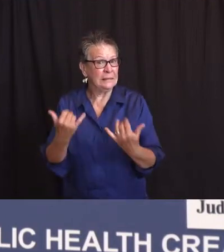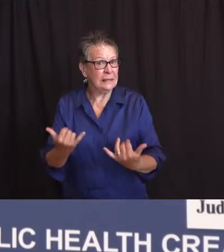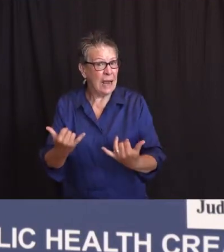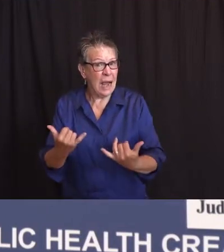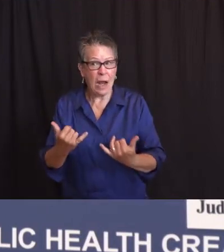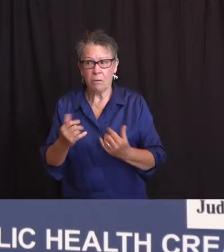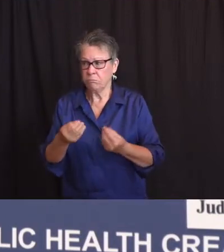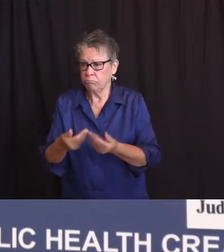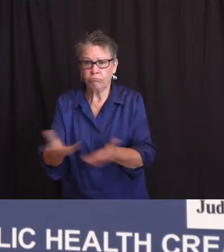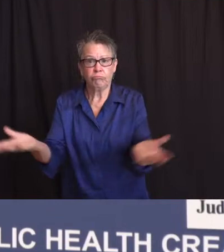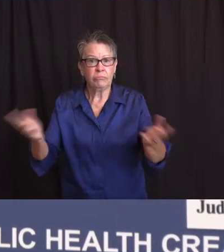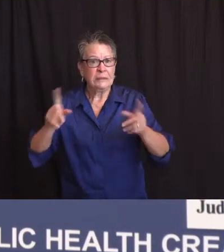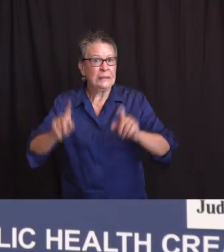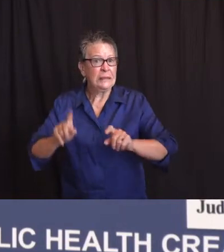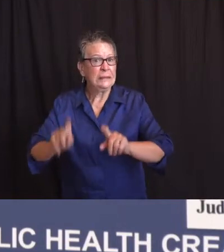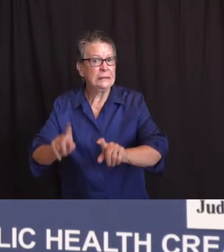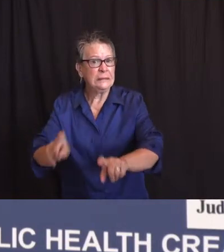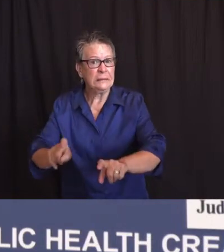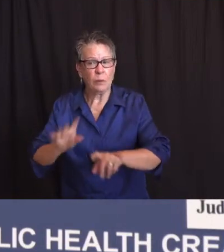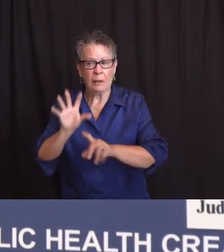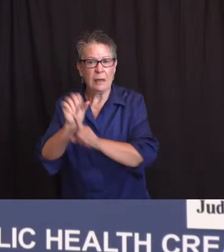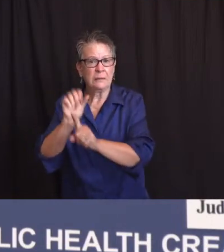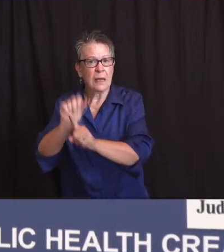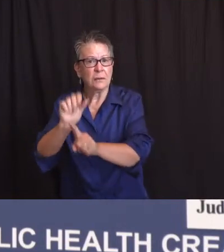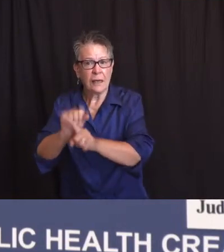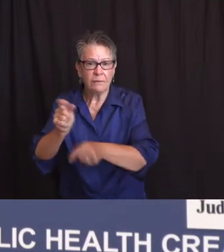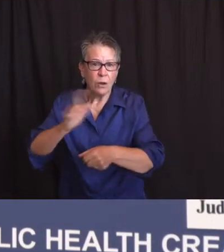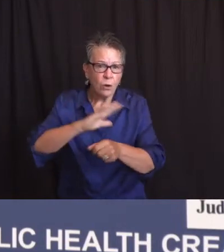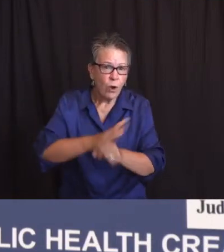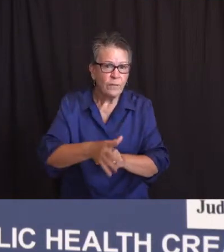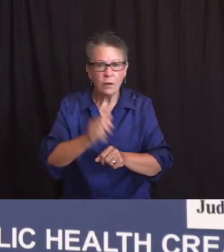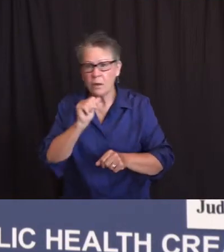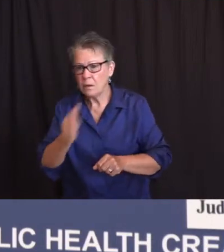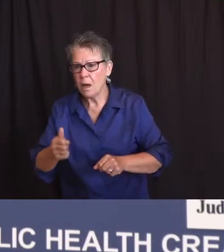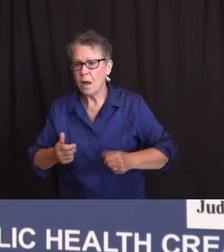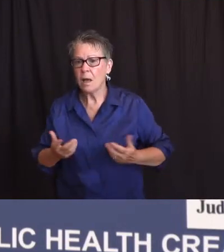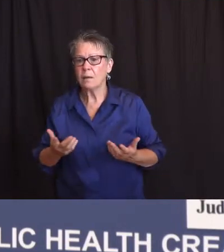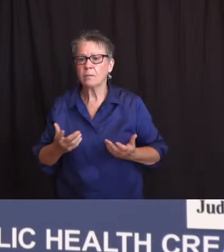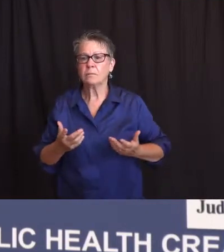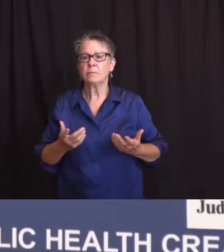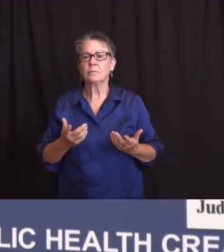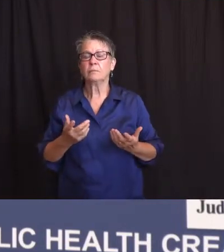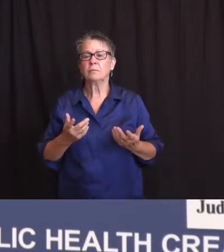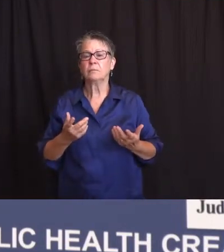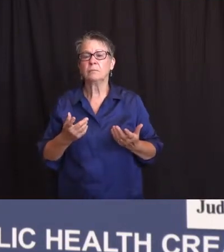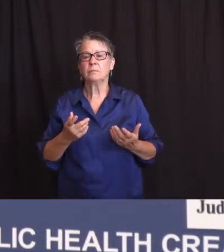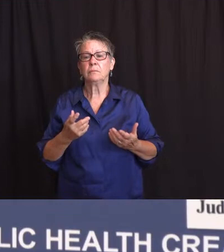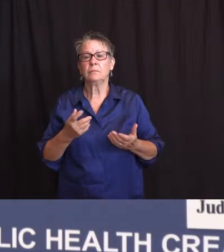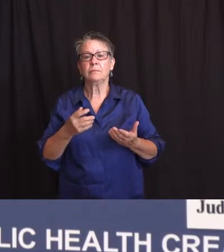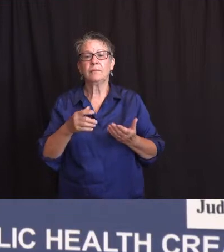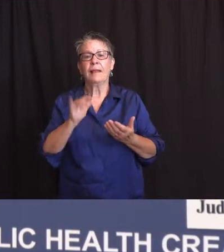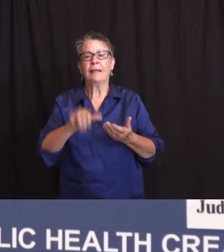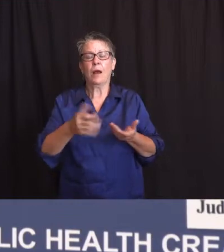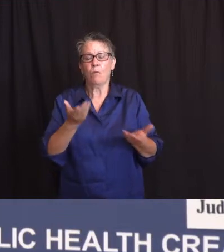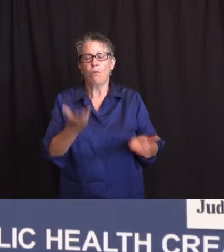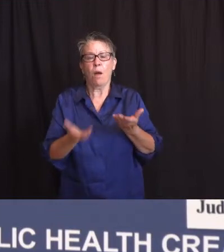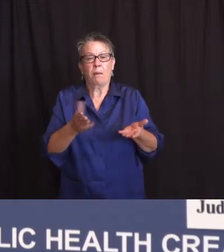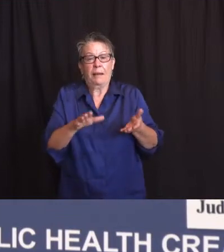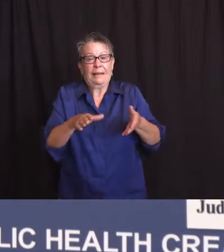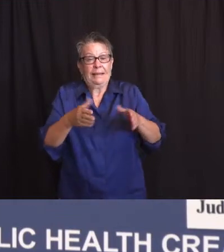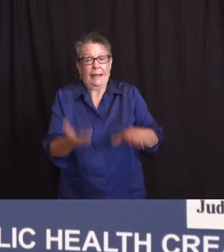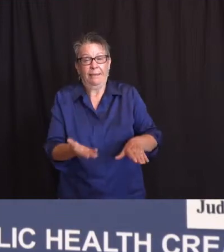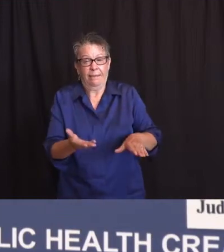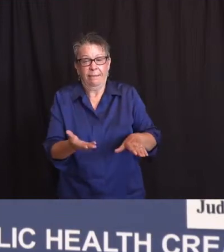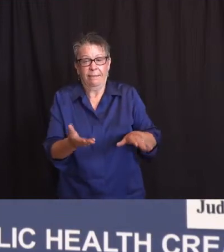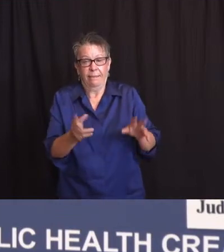as well, but most of what's happening is those probable deaths are probable cases because they've had an antigen test and they